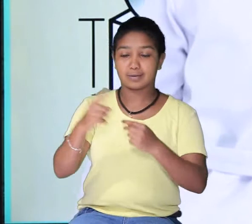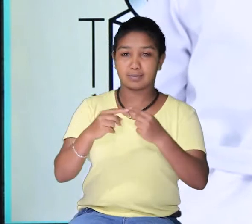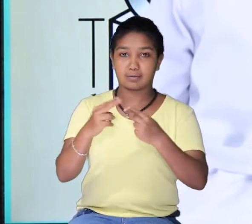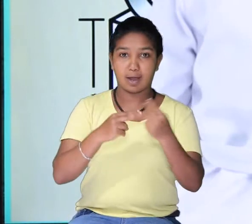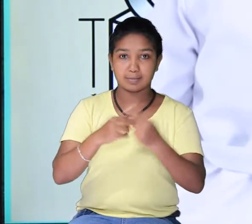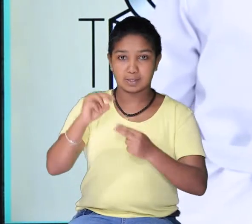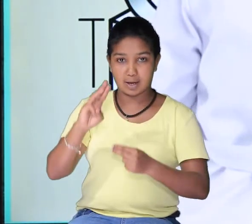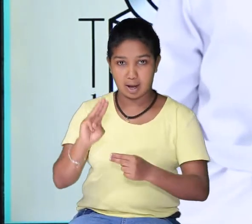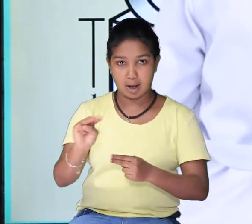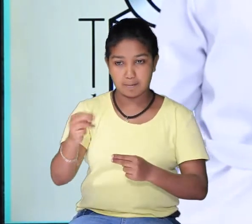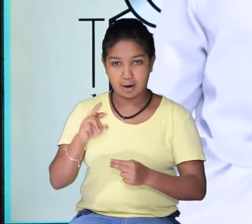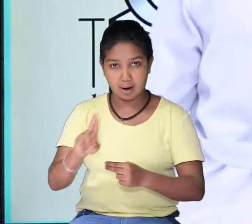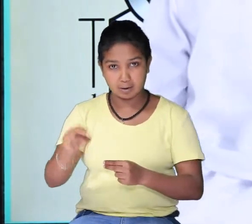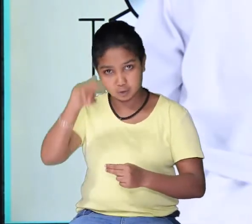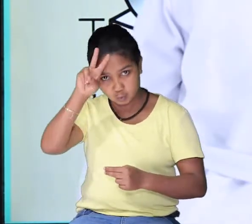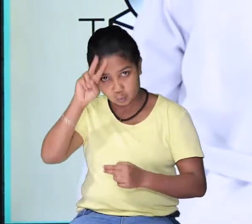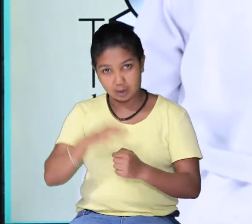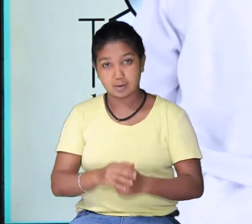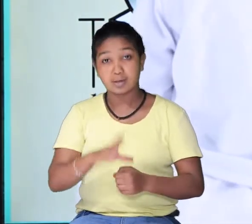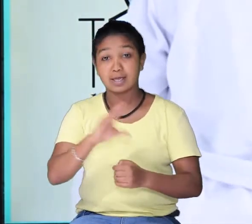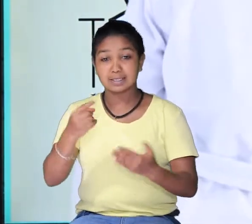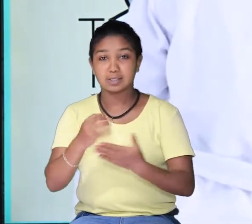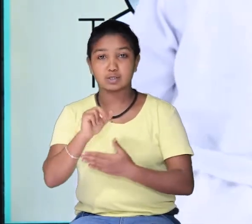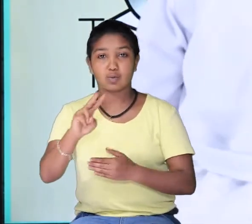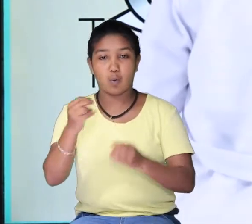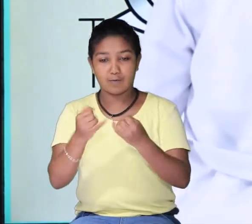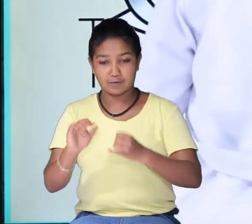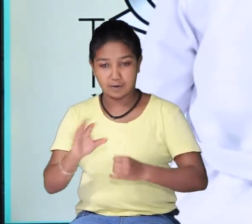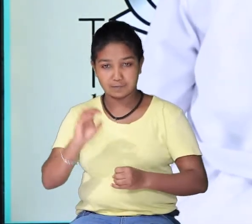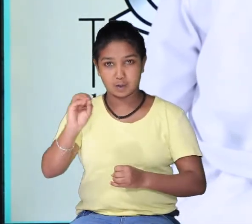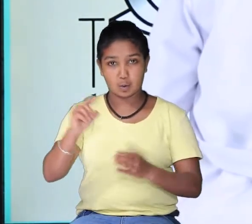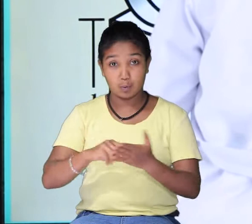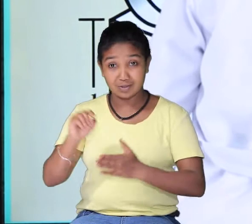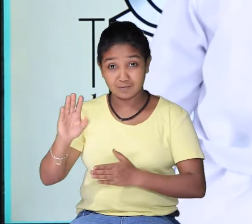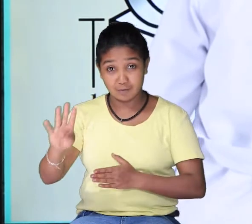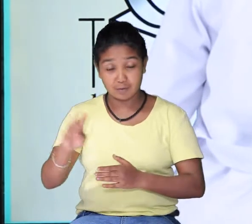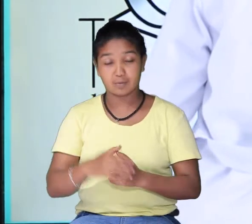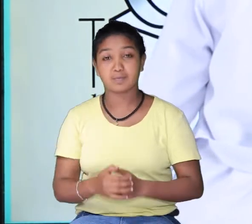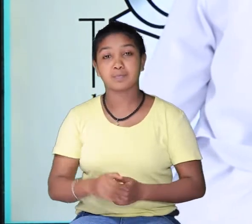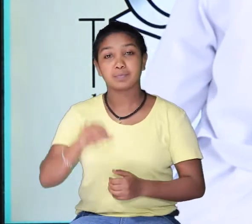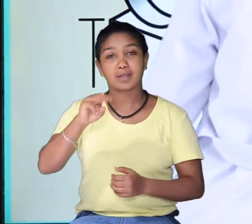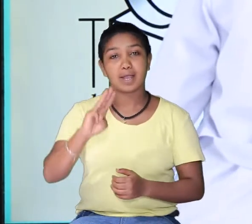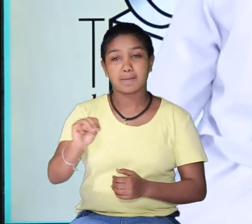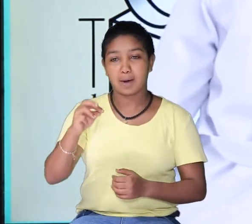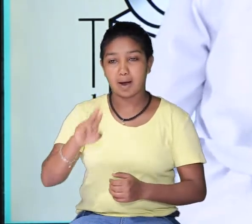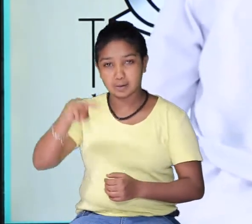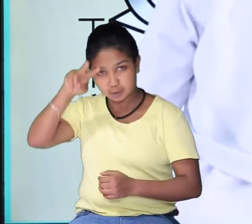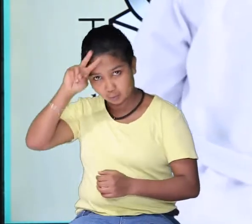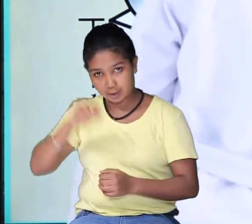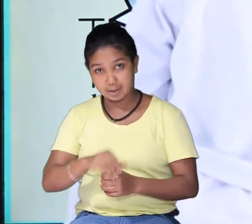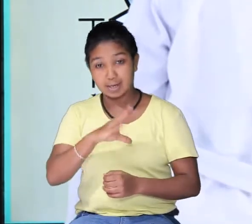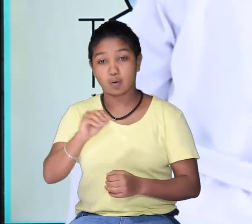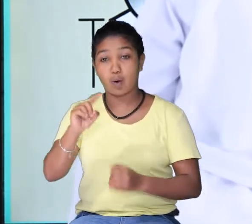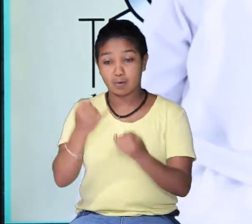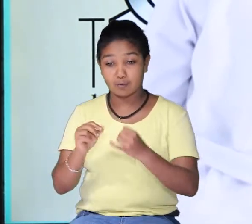times mr squared. And this is 2 over 5 is 0.4 mr squared.